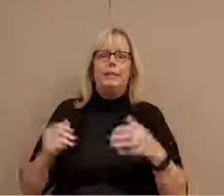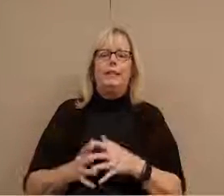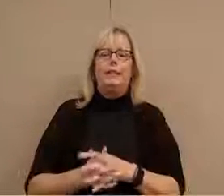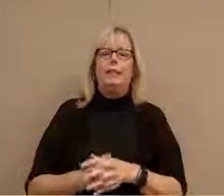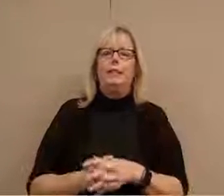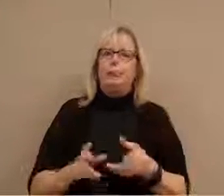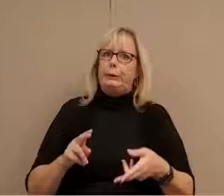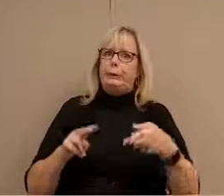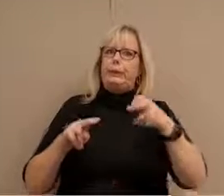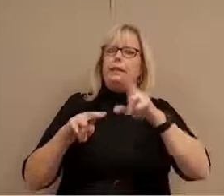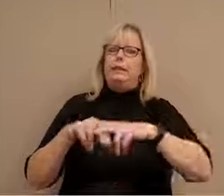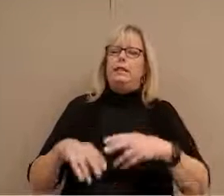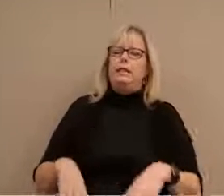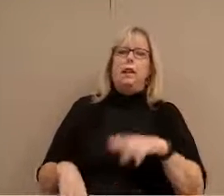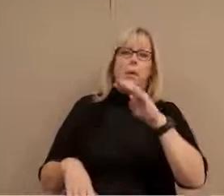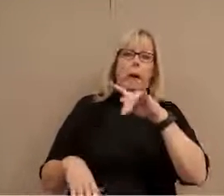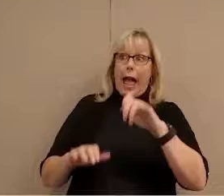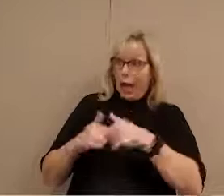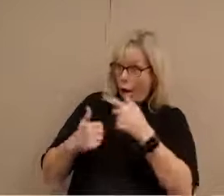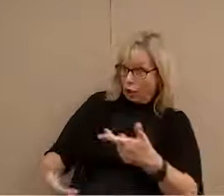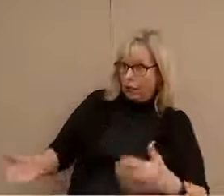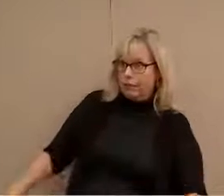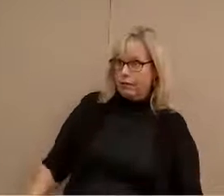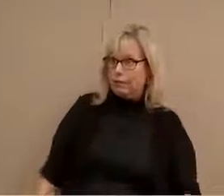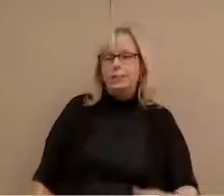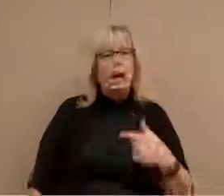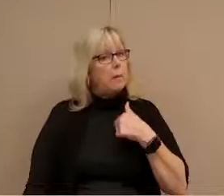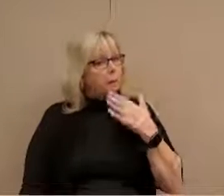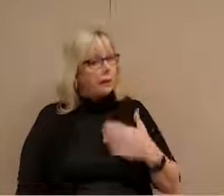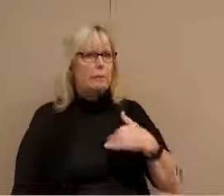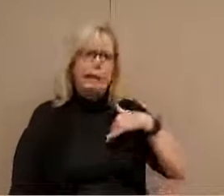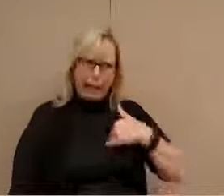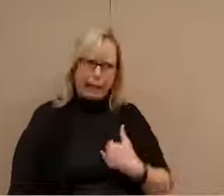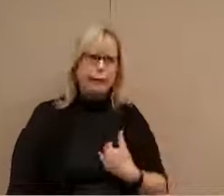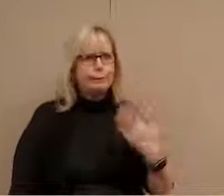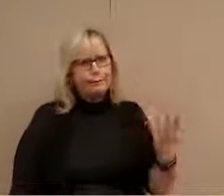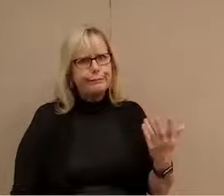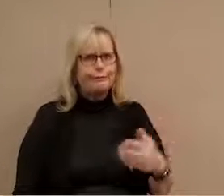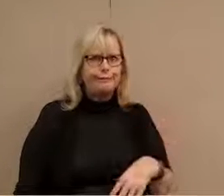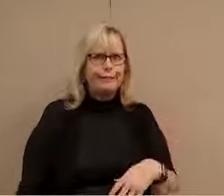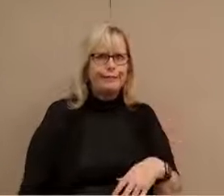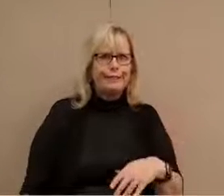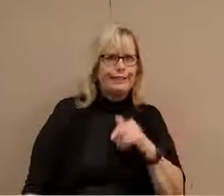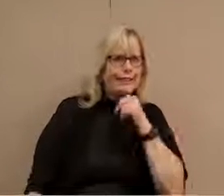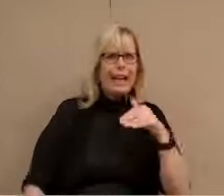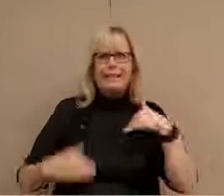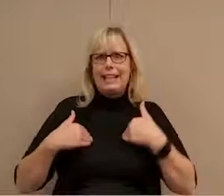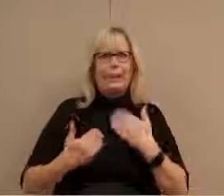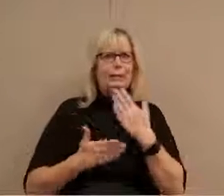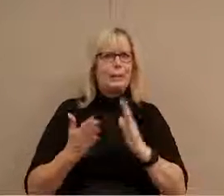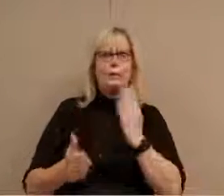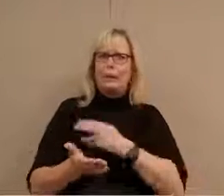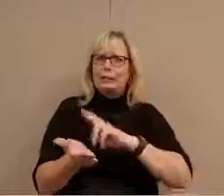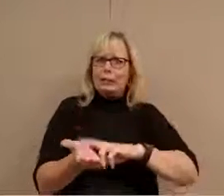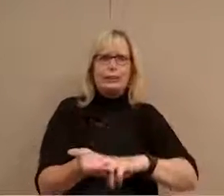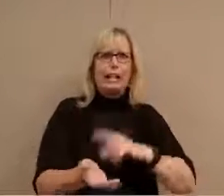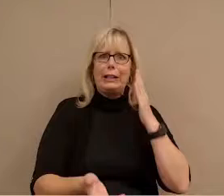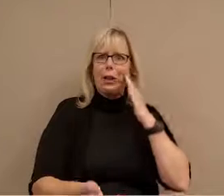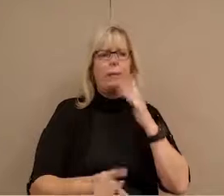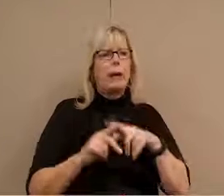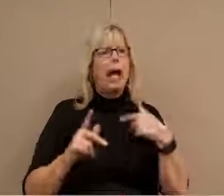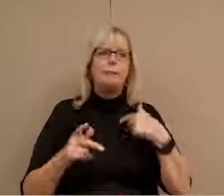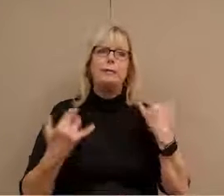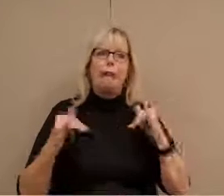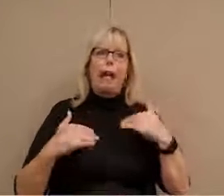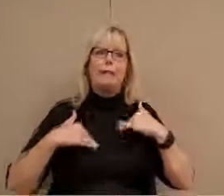uptick. So, Mike, how are you? I'm good. I'm tired. Not as tired as some of our nursing staff, but I'm tired. But